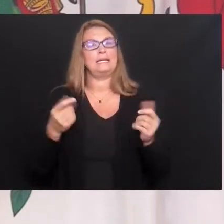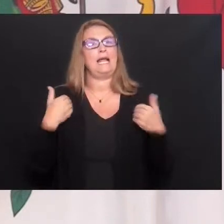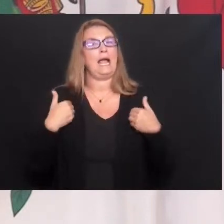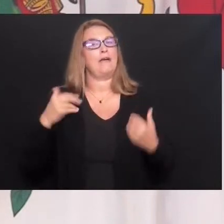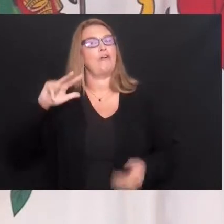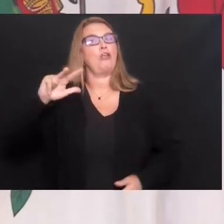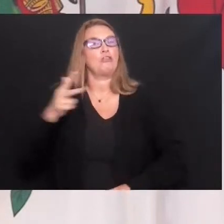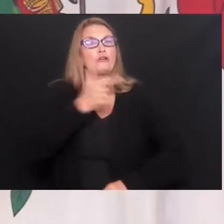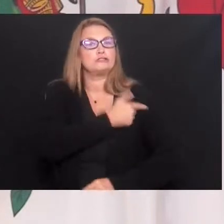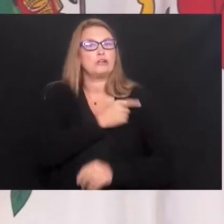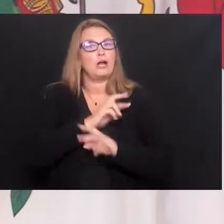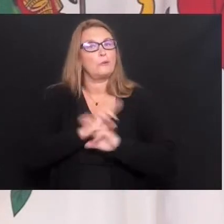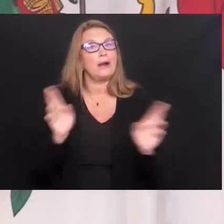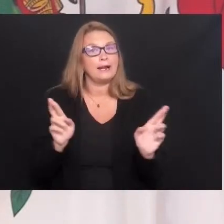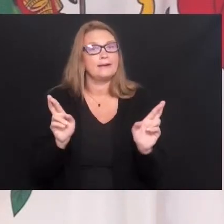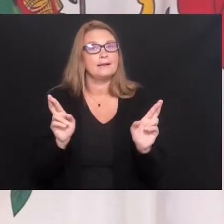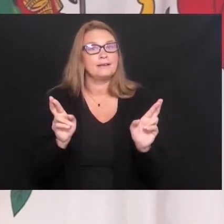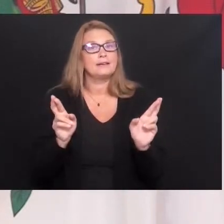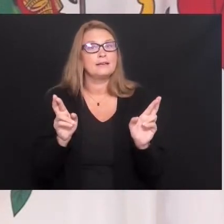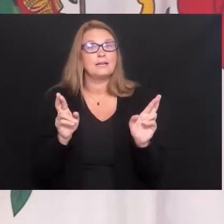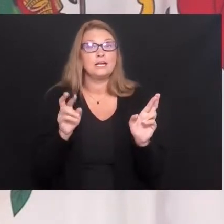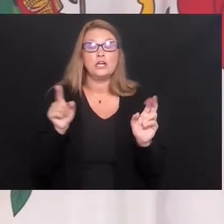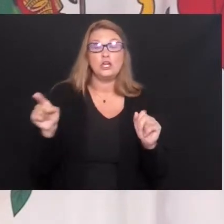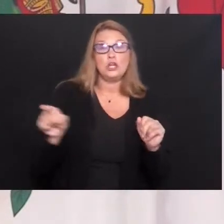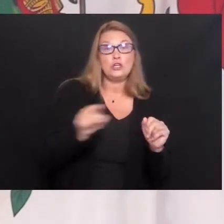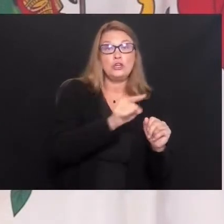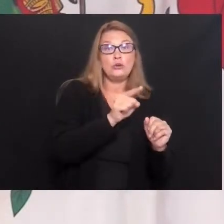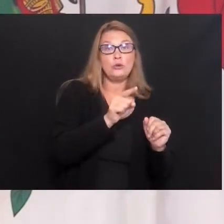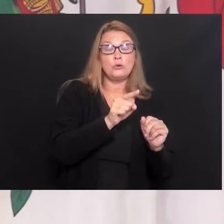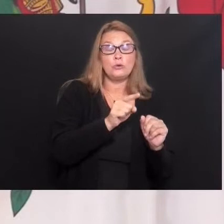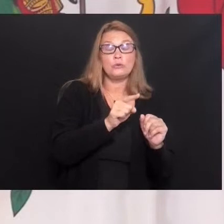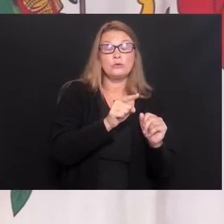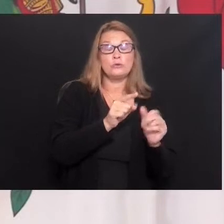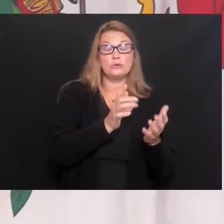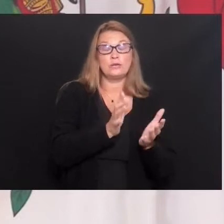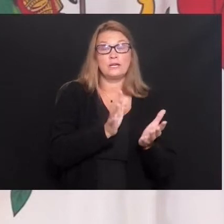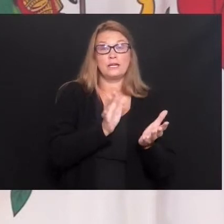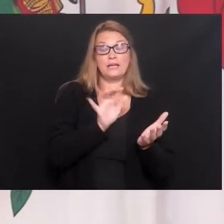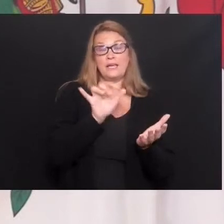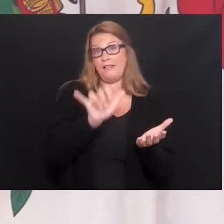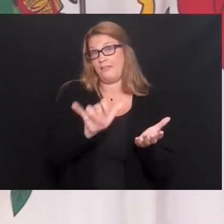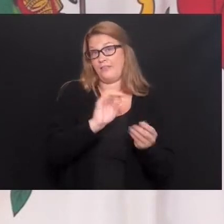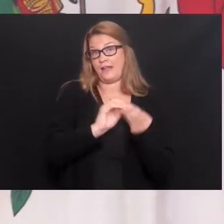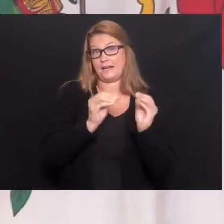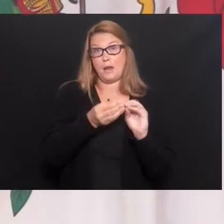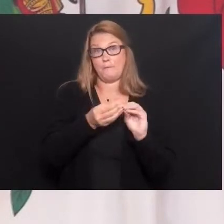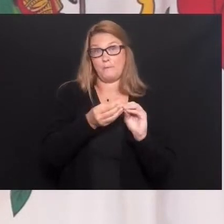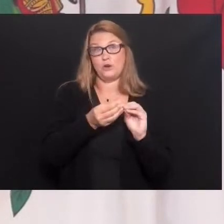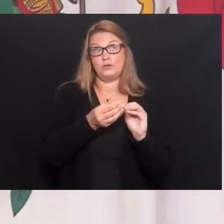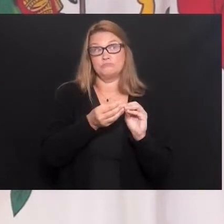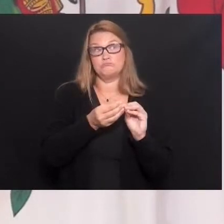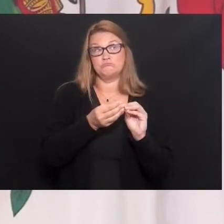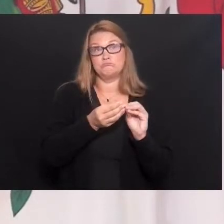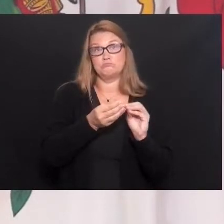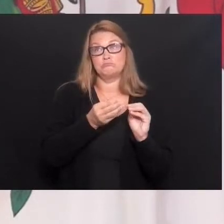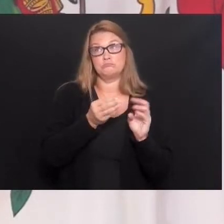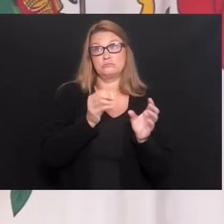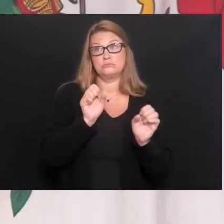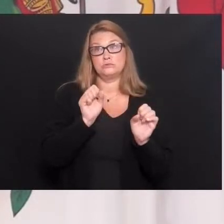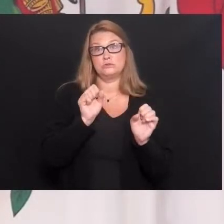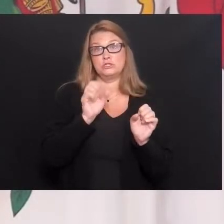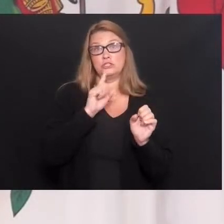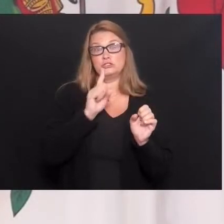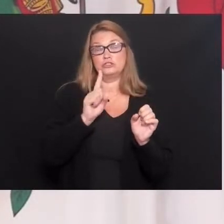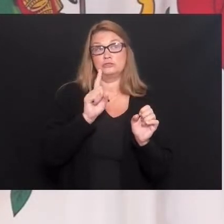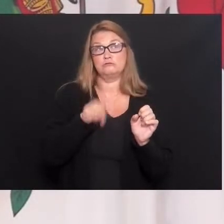all tied to that. If you really are, that number would be way, way, way, way, way less